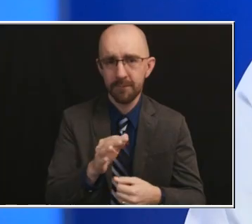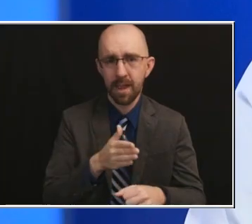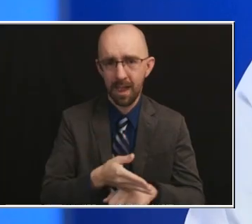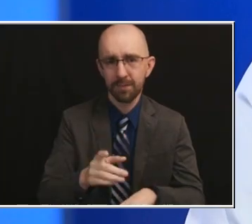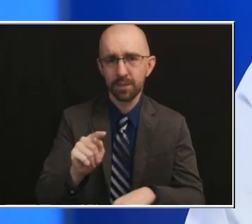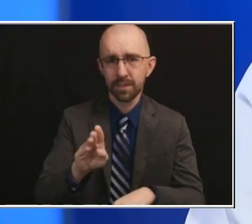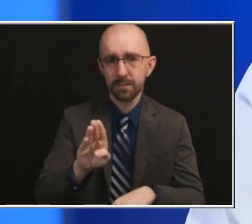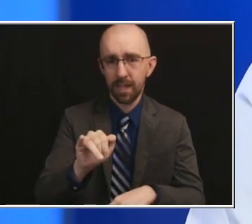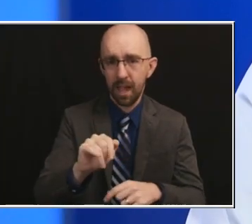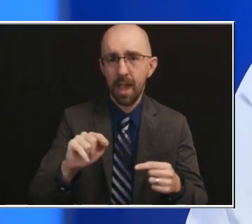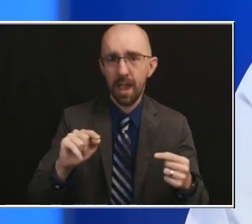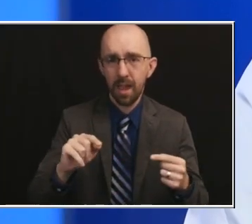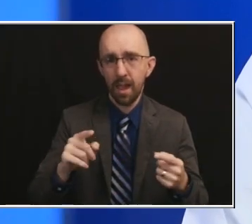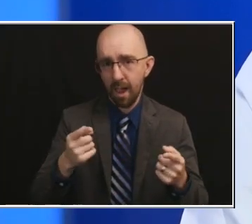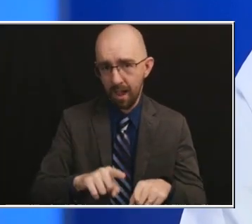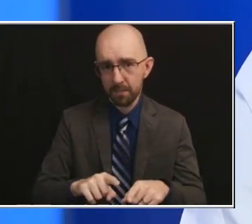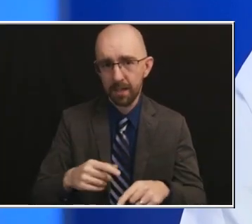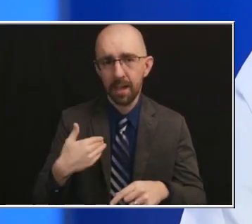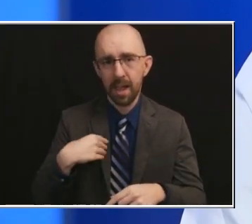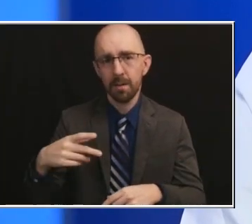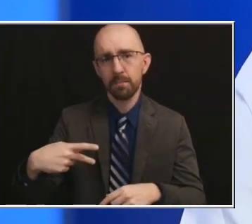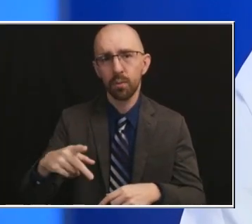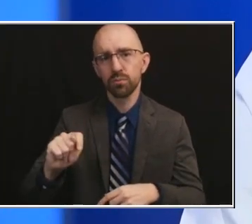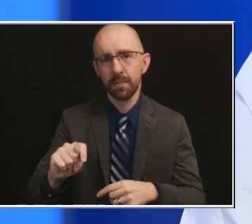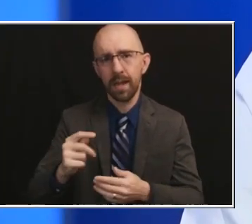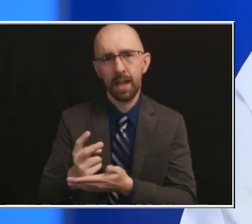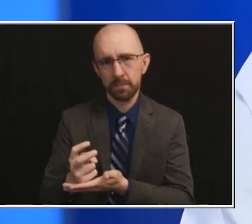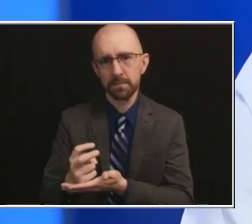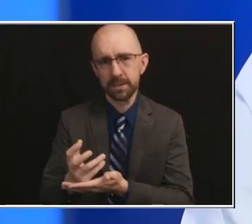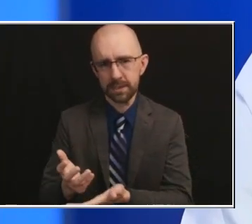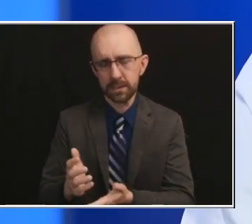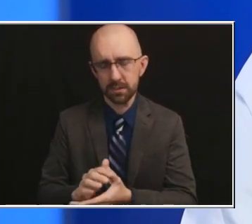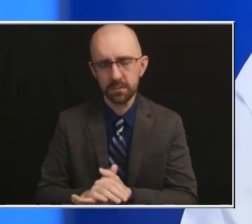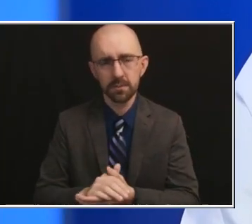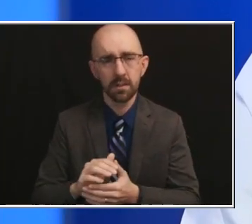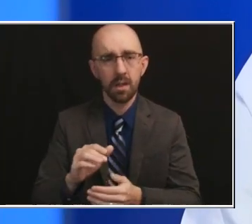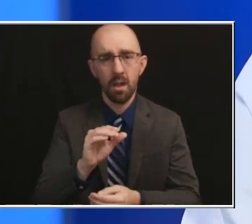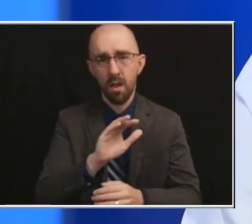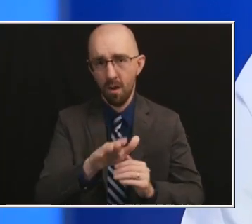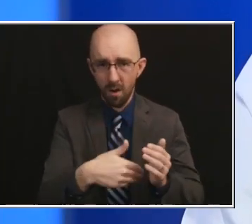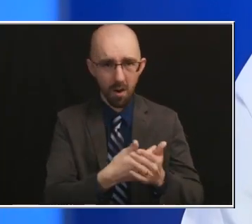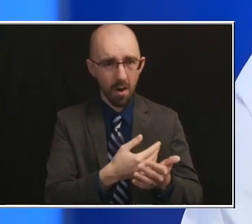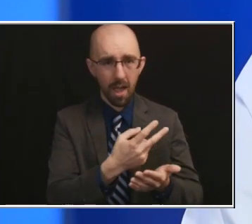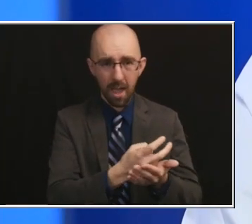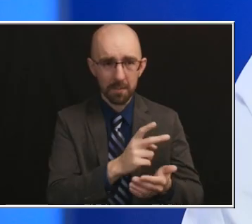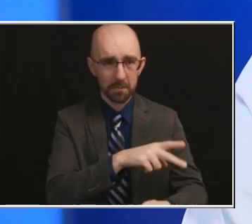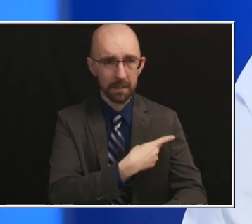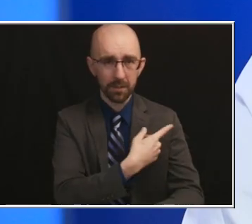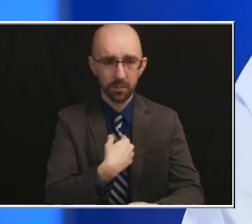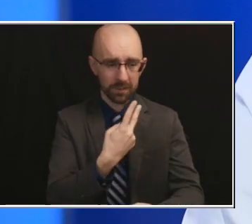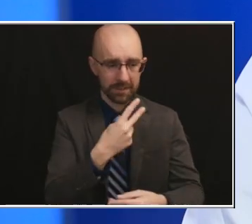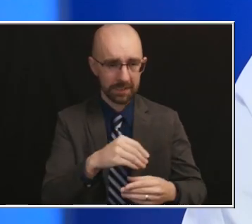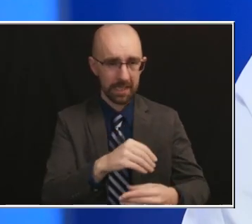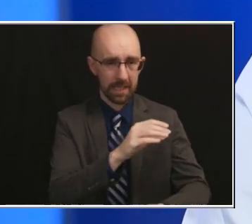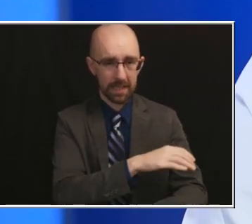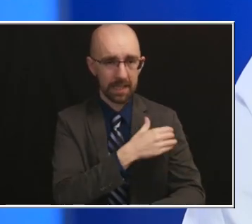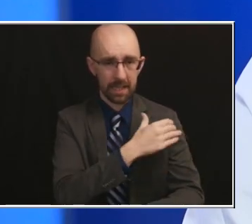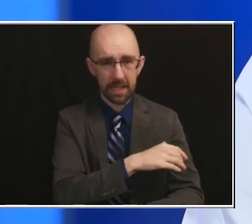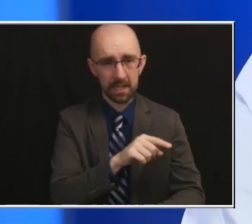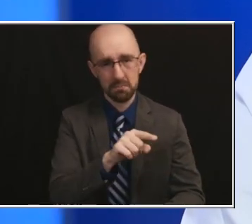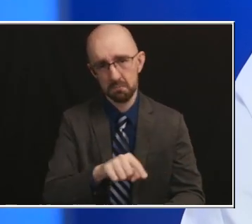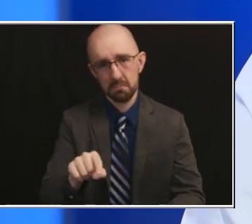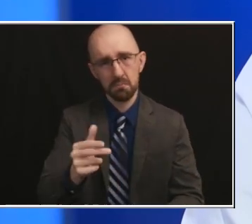the post-traumatic epilepsy. Post-traumatic And epilepsy. out of all the epilepsy patients that we see in the clinic, say about 13 to